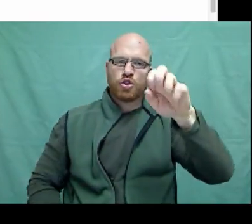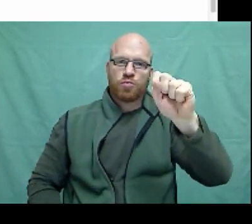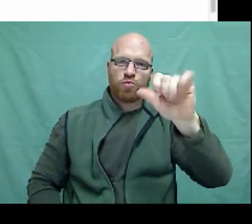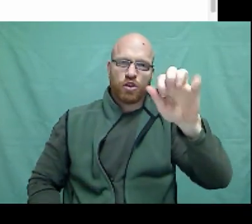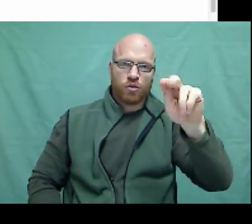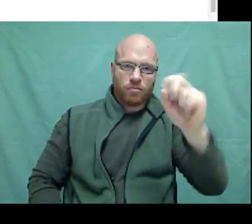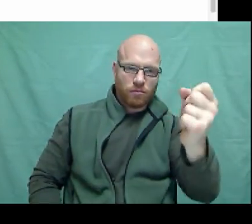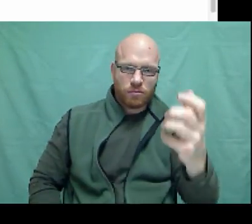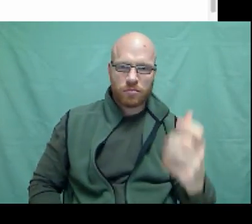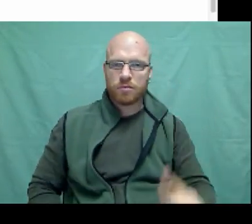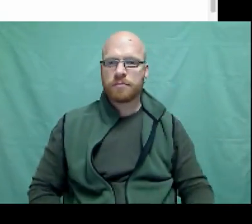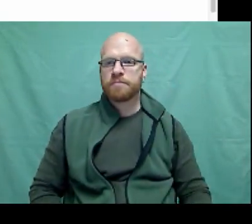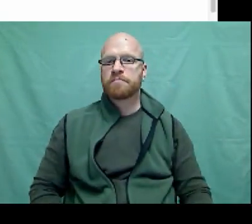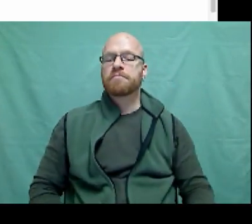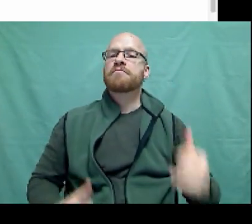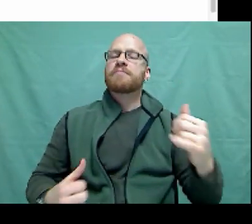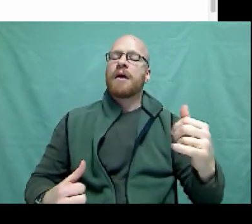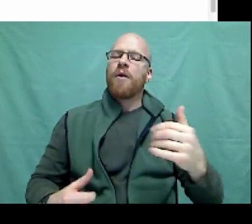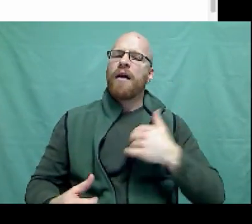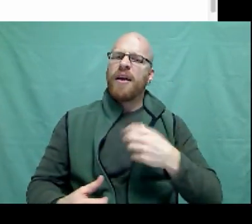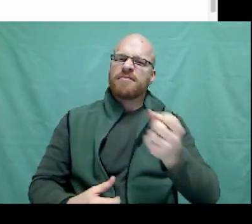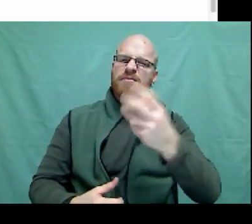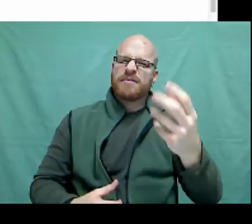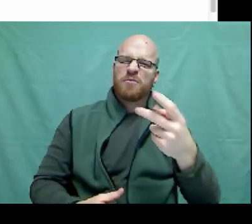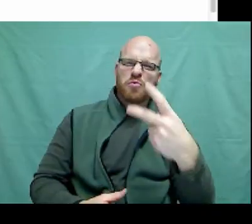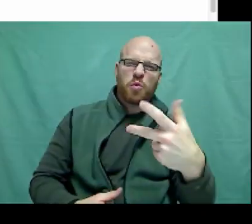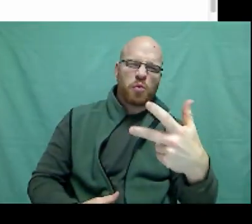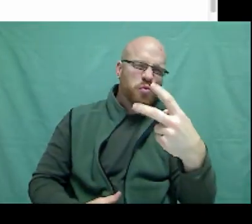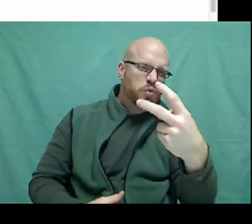that for now, and expressions with square roots.